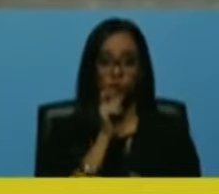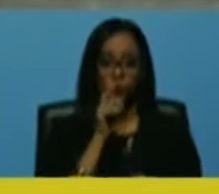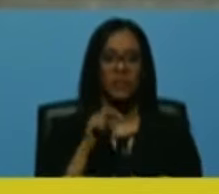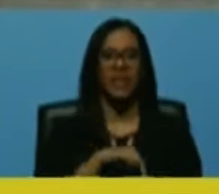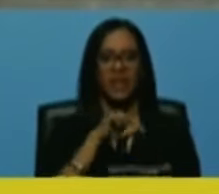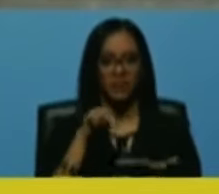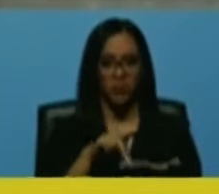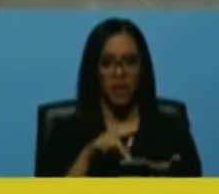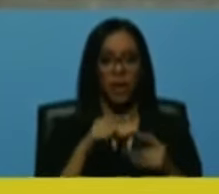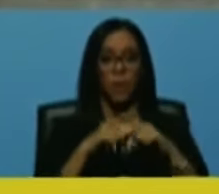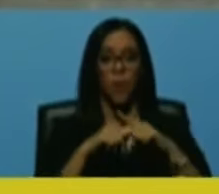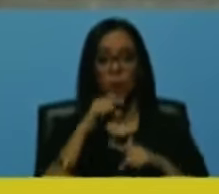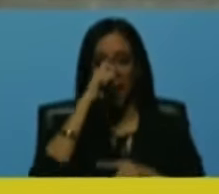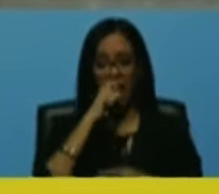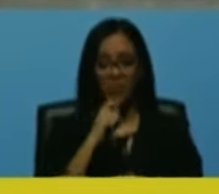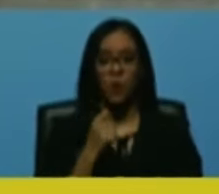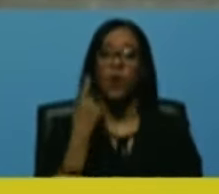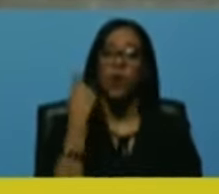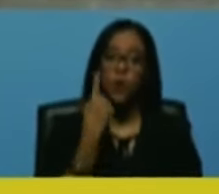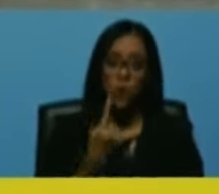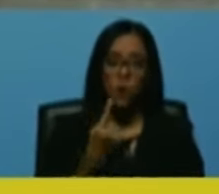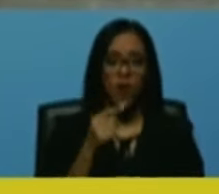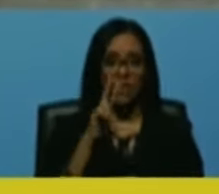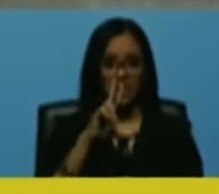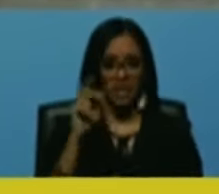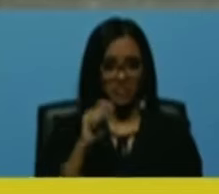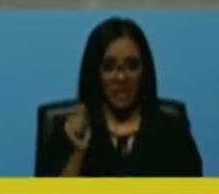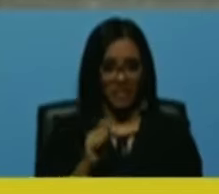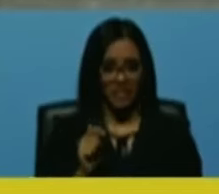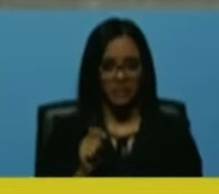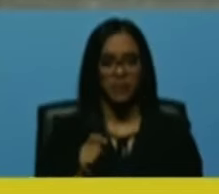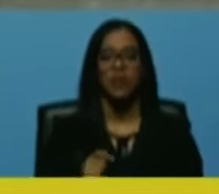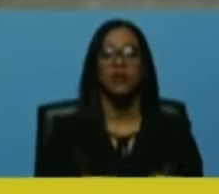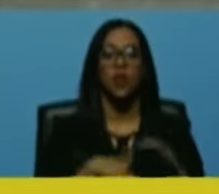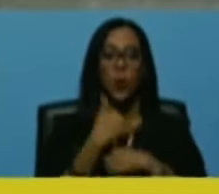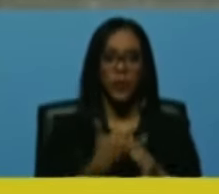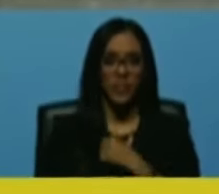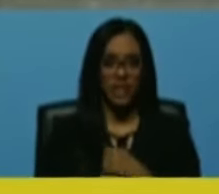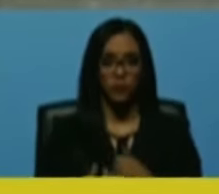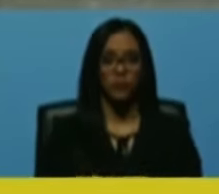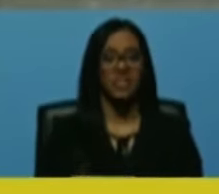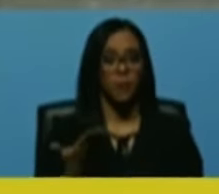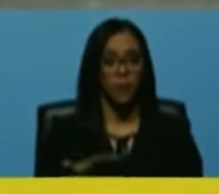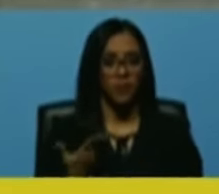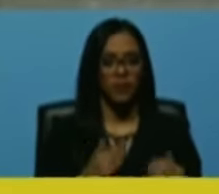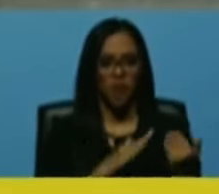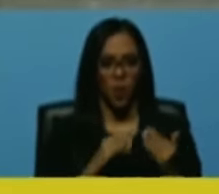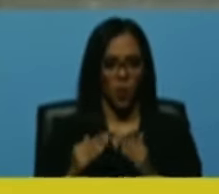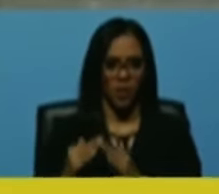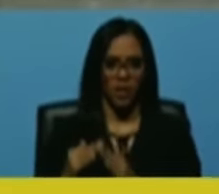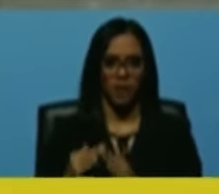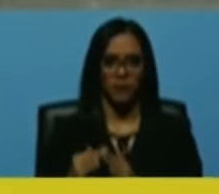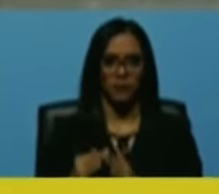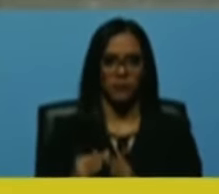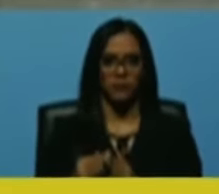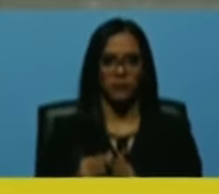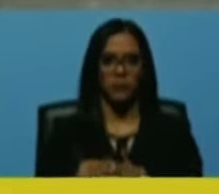and to launch four consultations per year, one per trimester, of the prioritized projects in the